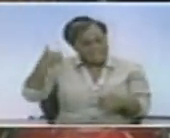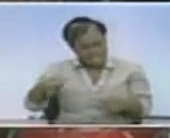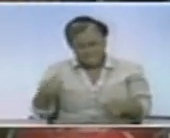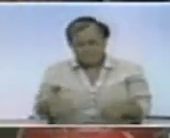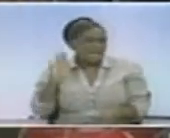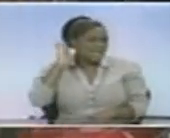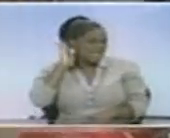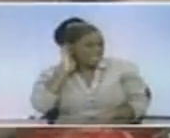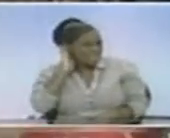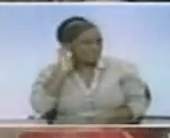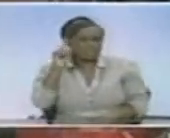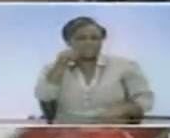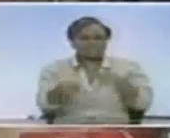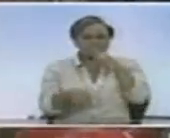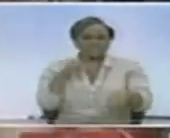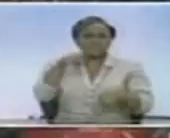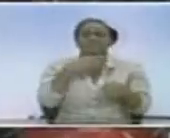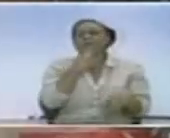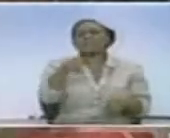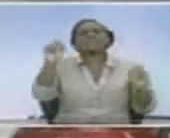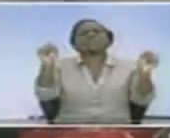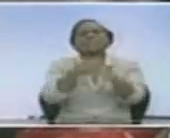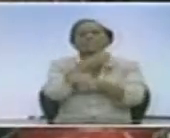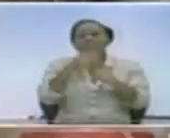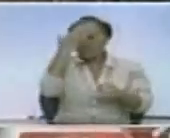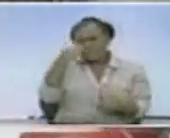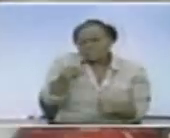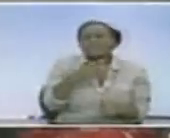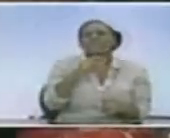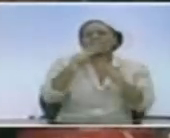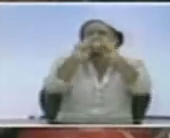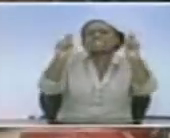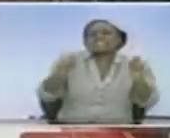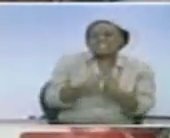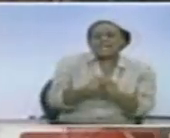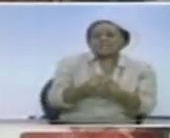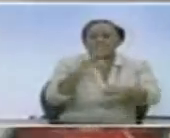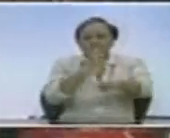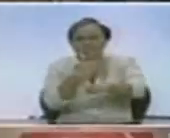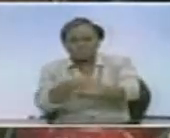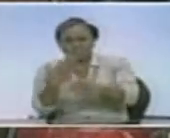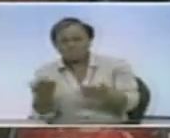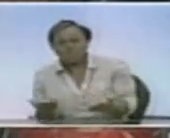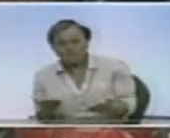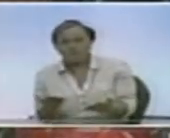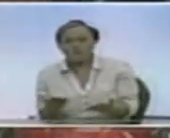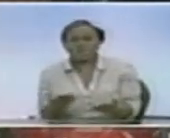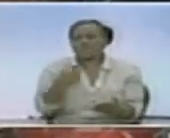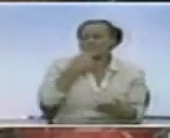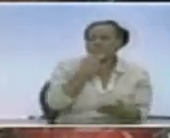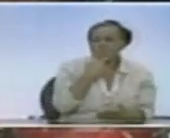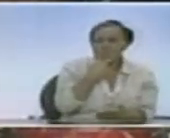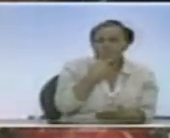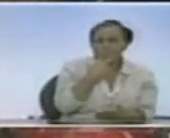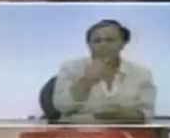know, criticisms that this man is not able because he belongs to Kikuyu or because he belongs to Luo and so